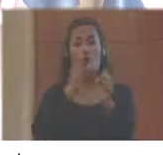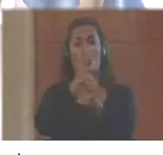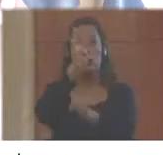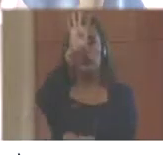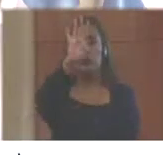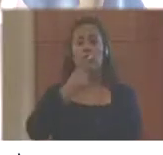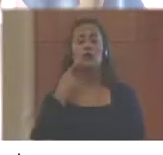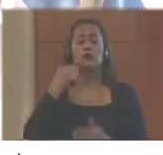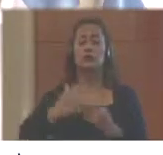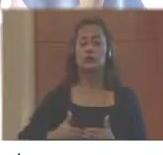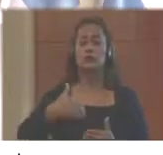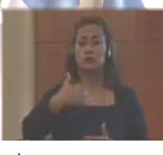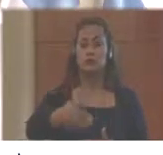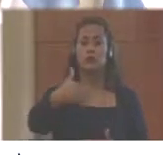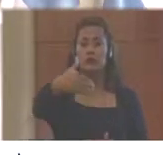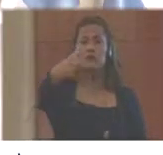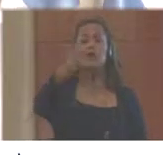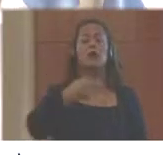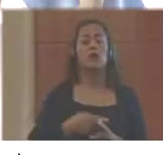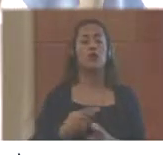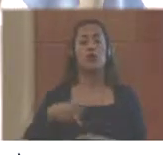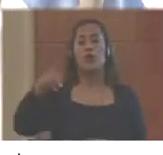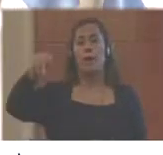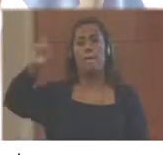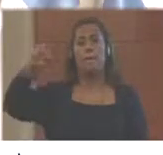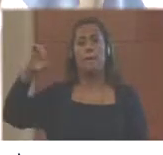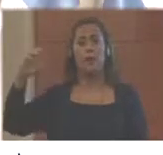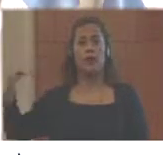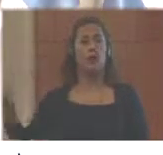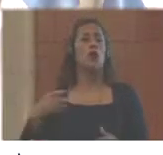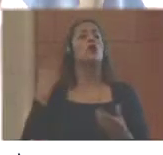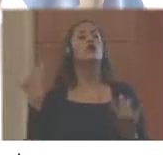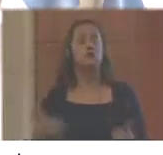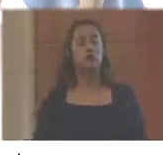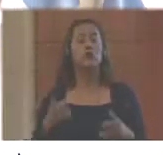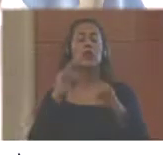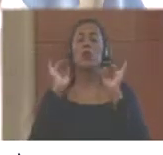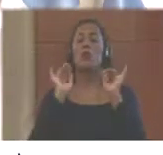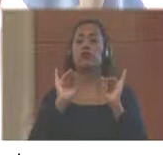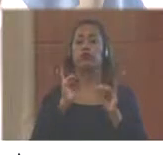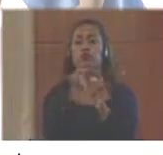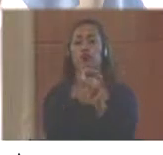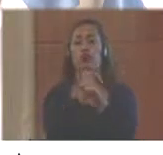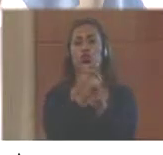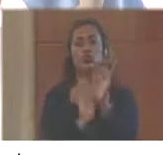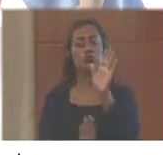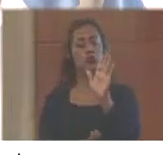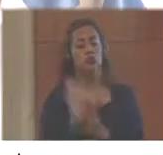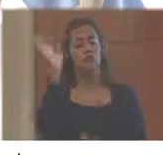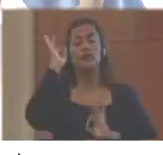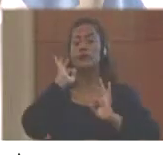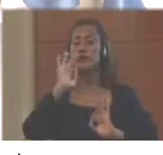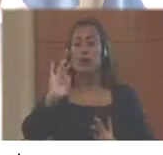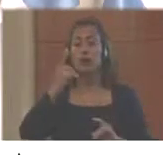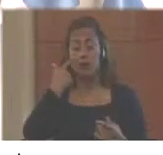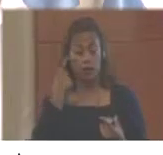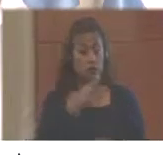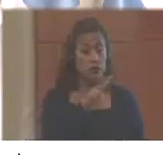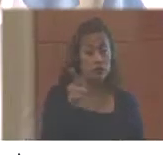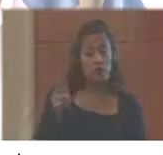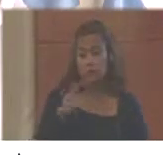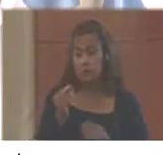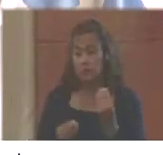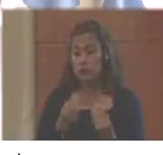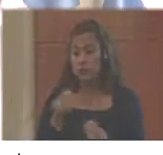SINAHER, and in 4 years this commission the permanent commission became a modern entity at the helm